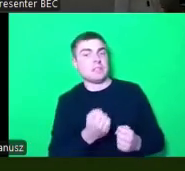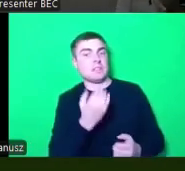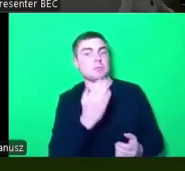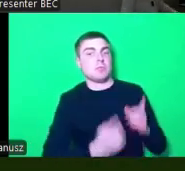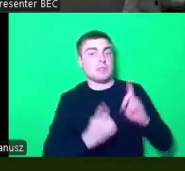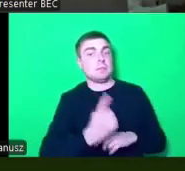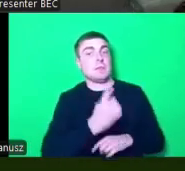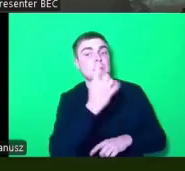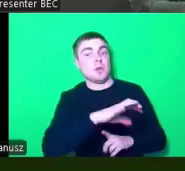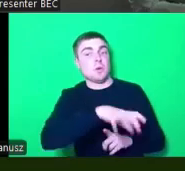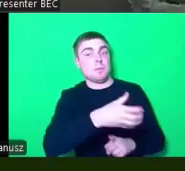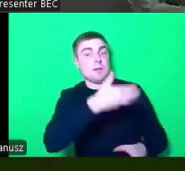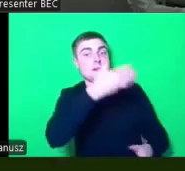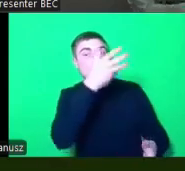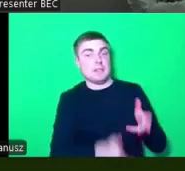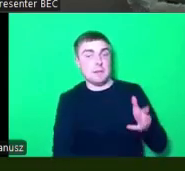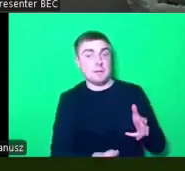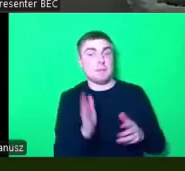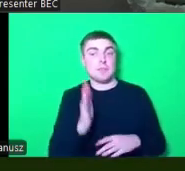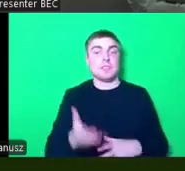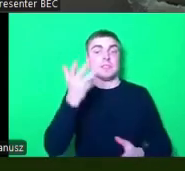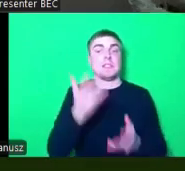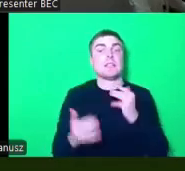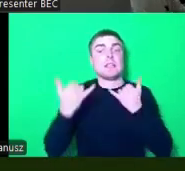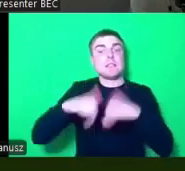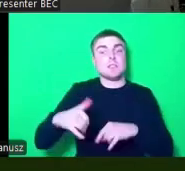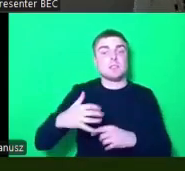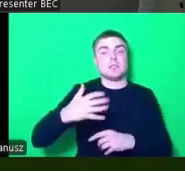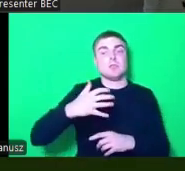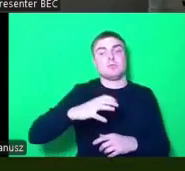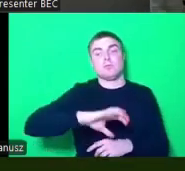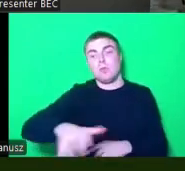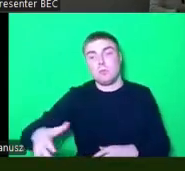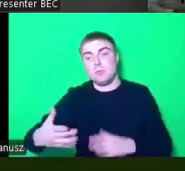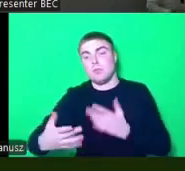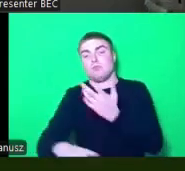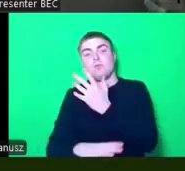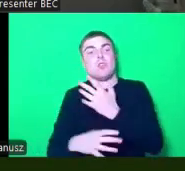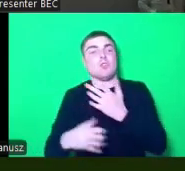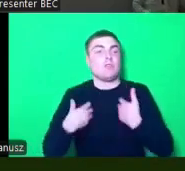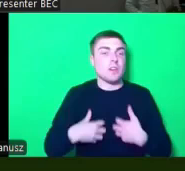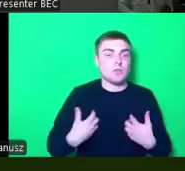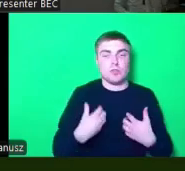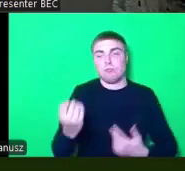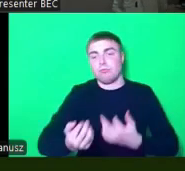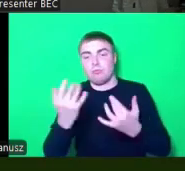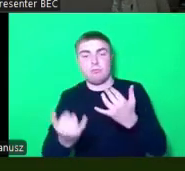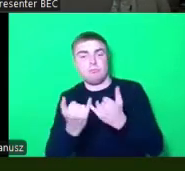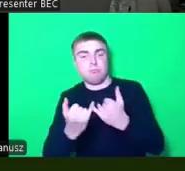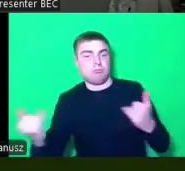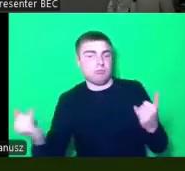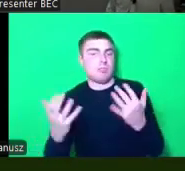species. And there we can fill them in by planting, enrichment planting, of native trees, or maybe